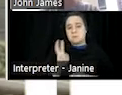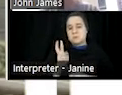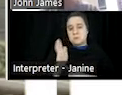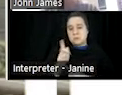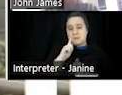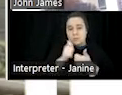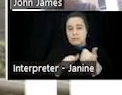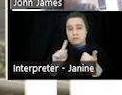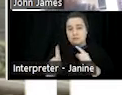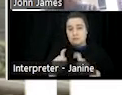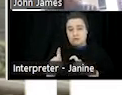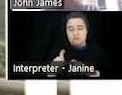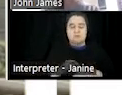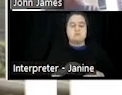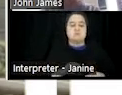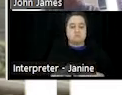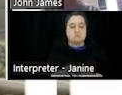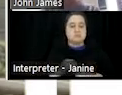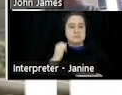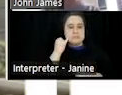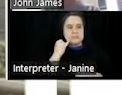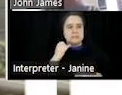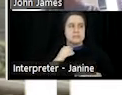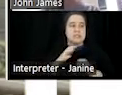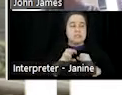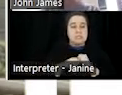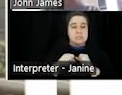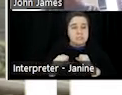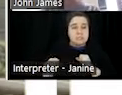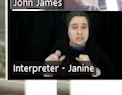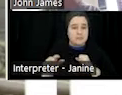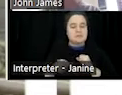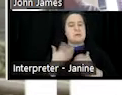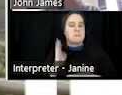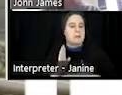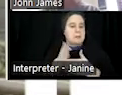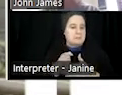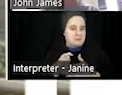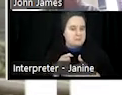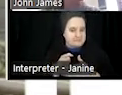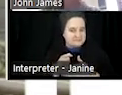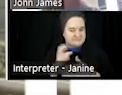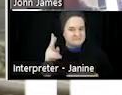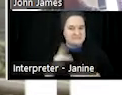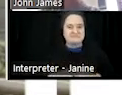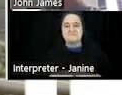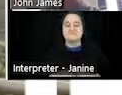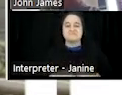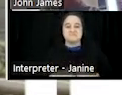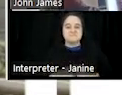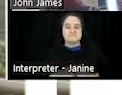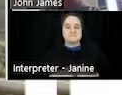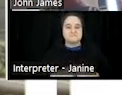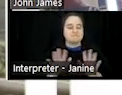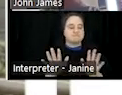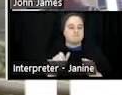each question. So if you get a little long-winded, I might interrupt you if necessary. Don't